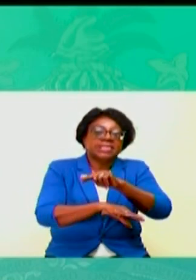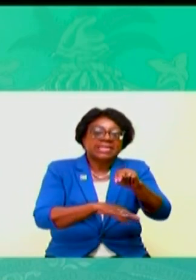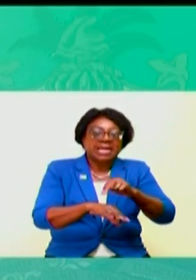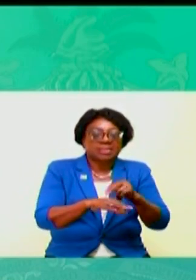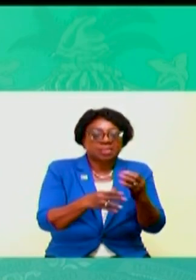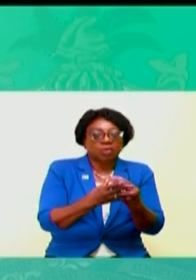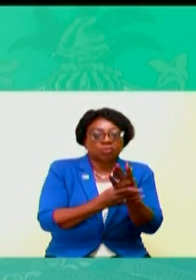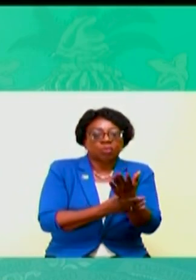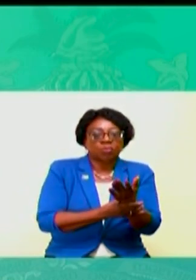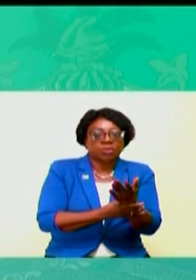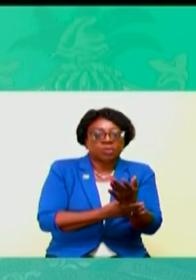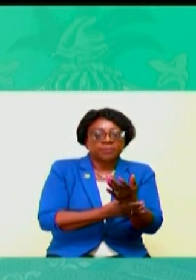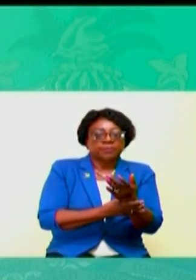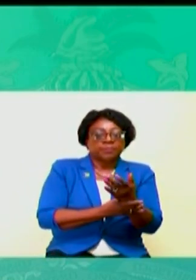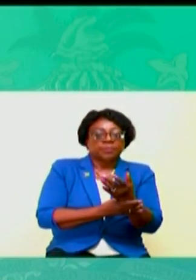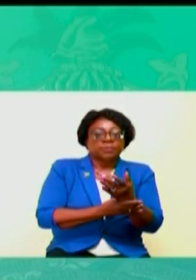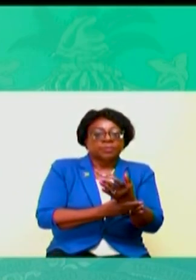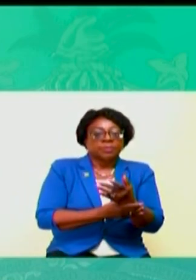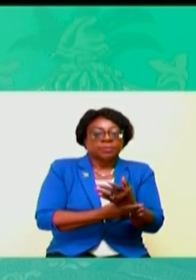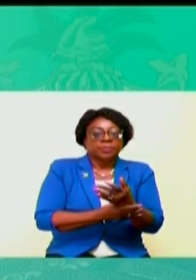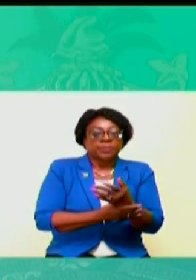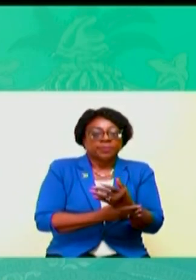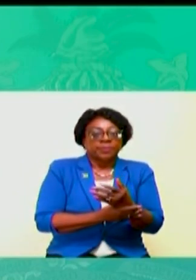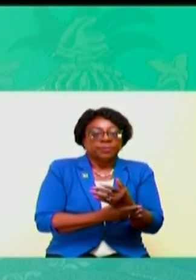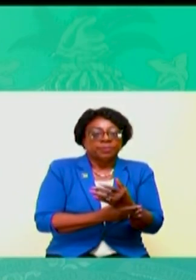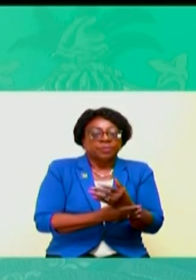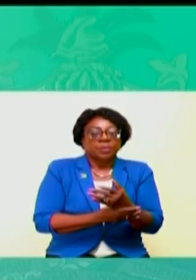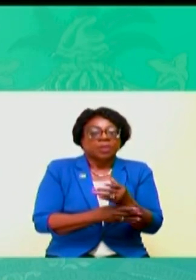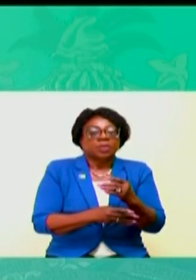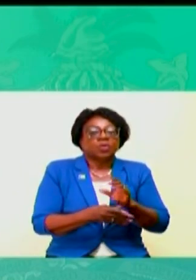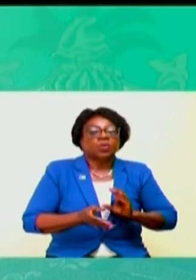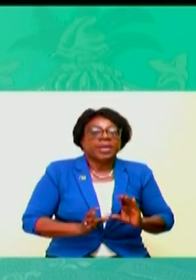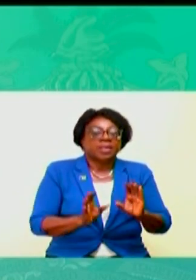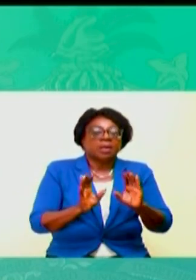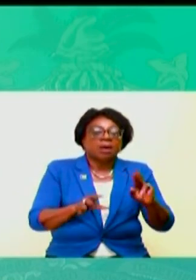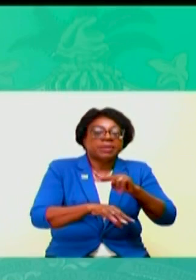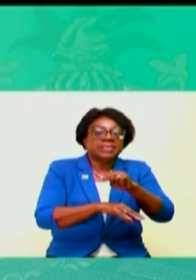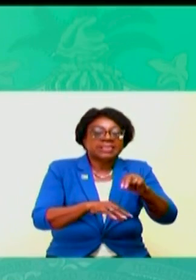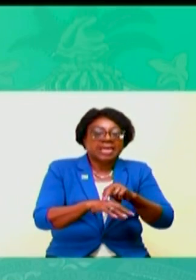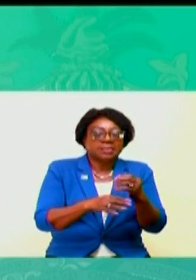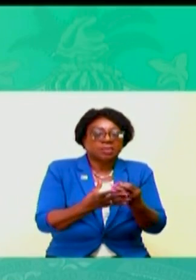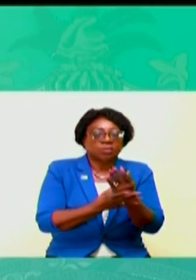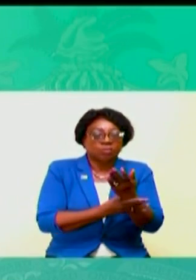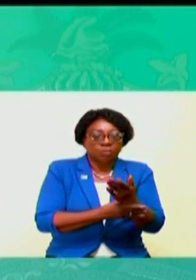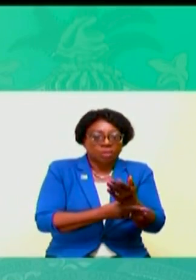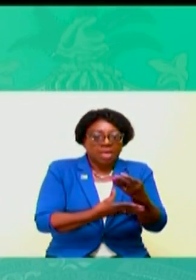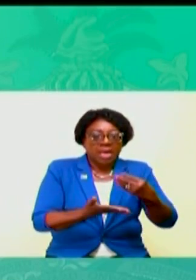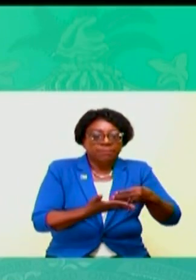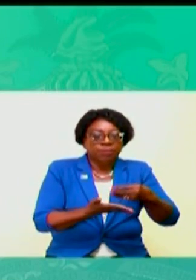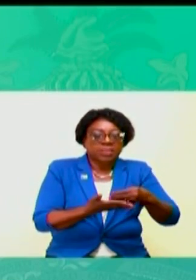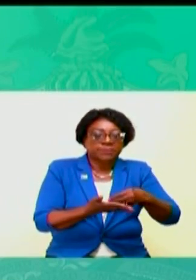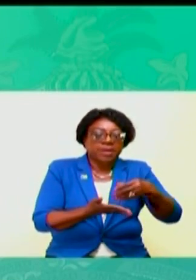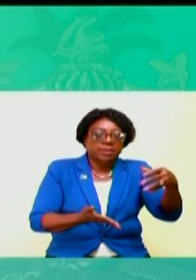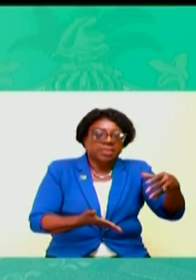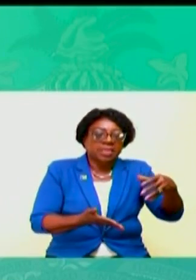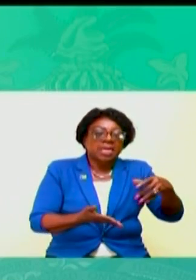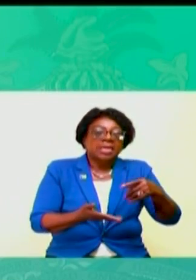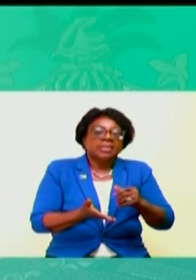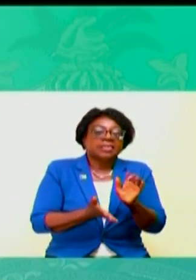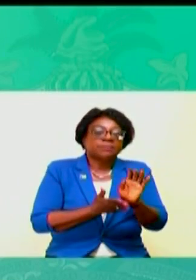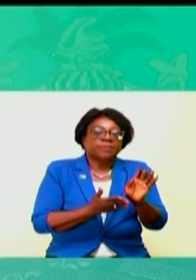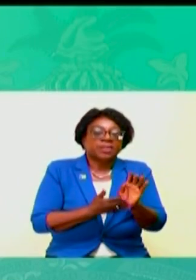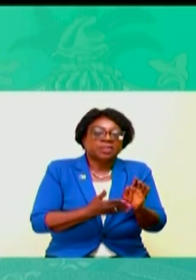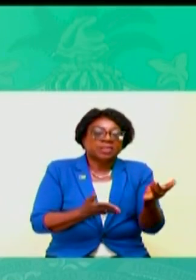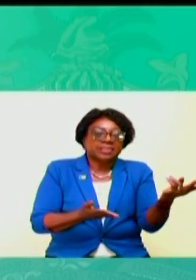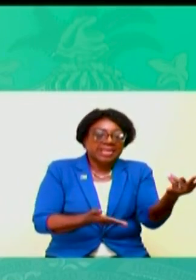prosperity. Mr. Deputy Speaker, to encourage national growth and prosperity, this budget introduces and